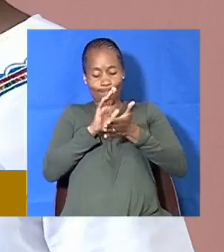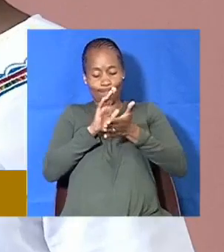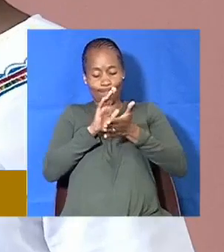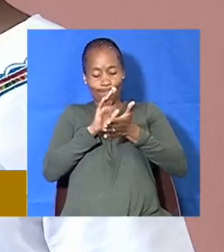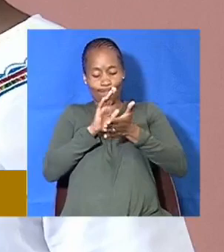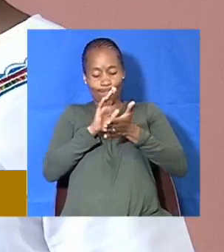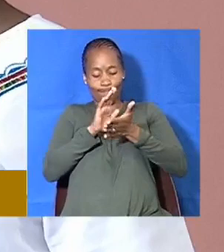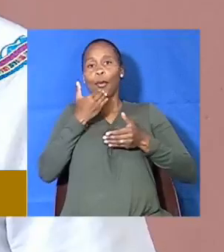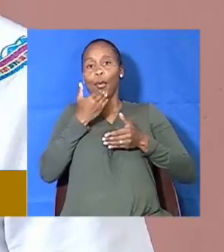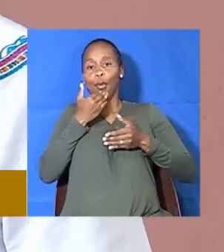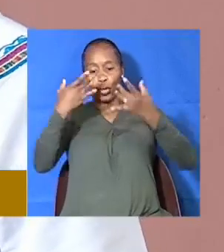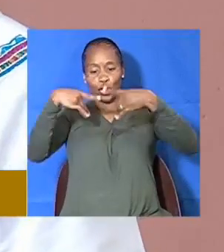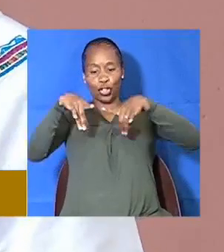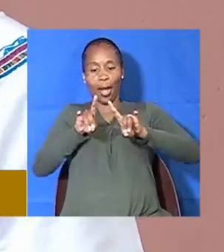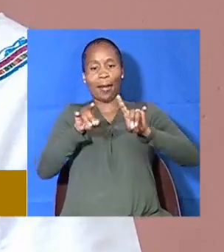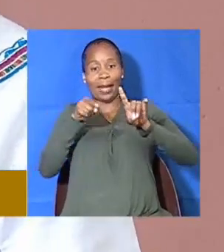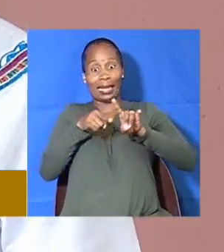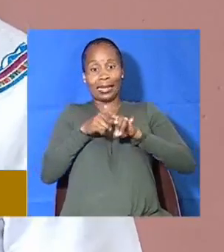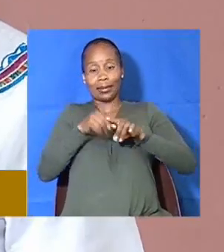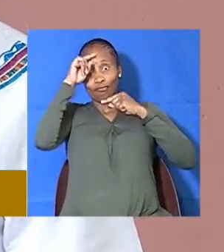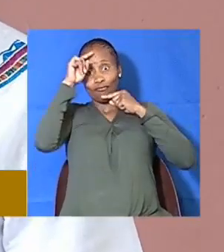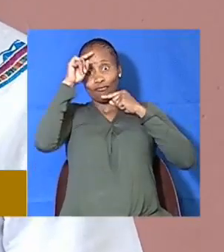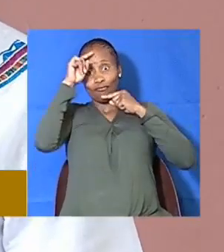I'm also a member of this Portfolio Committee.